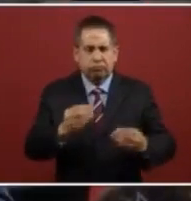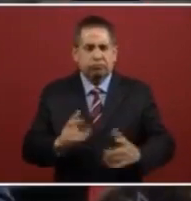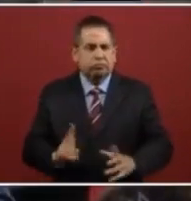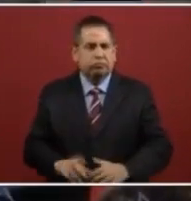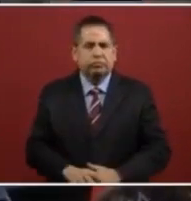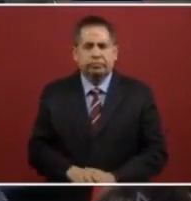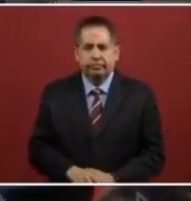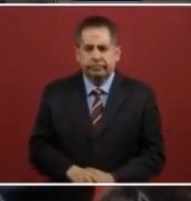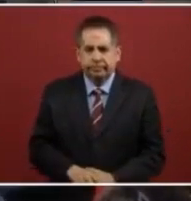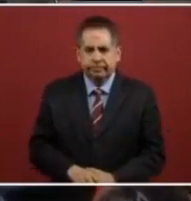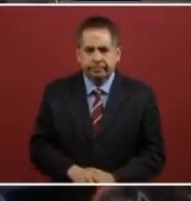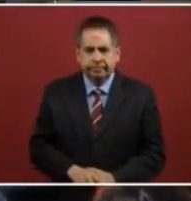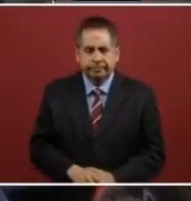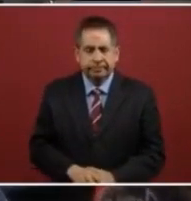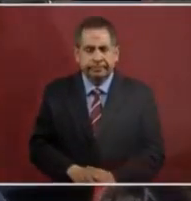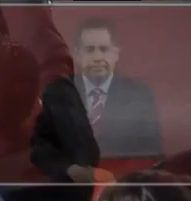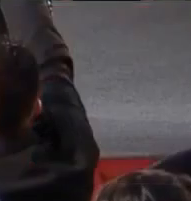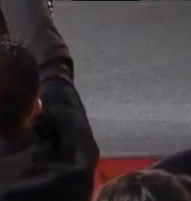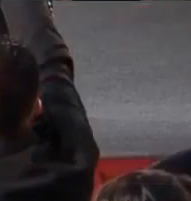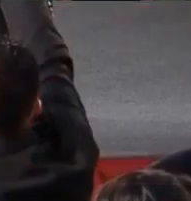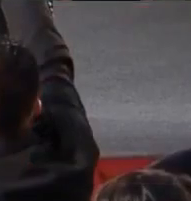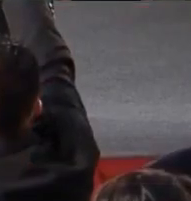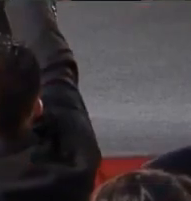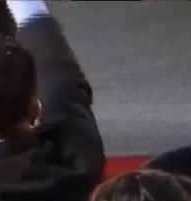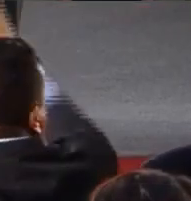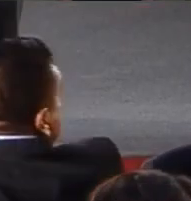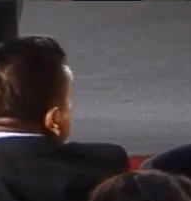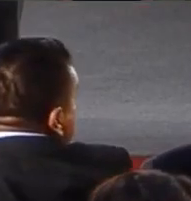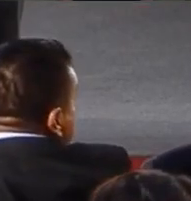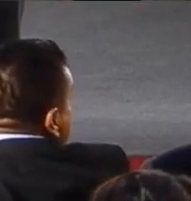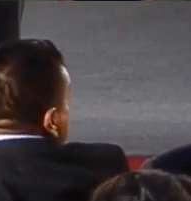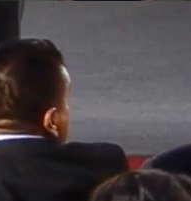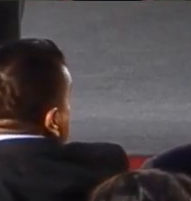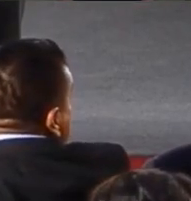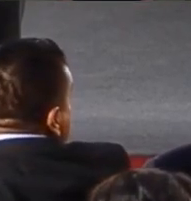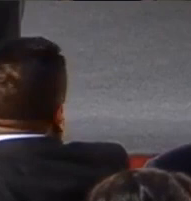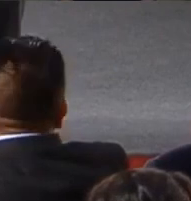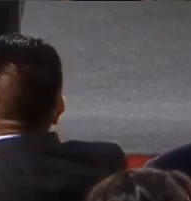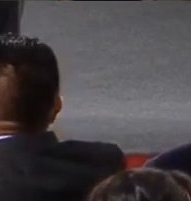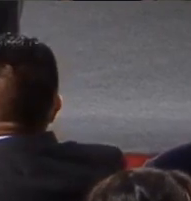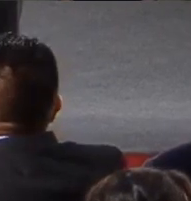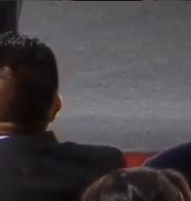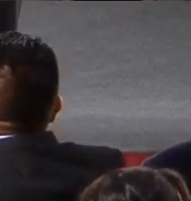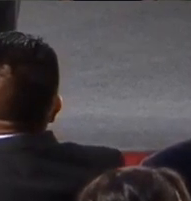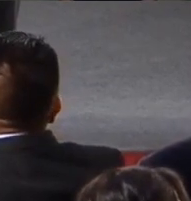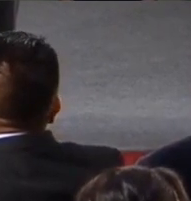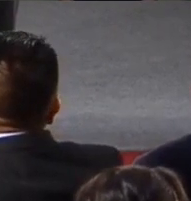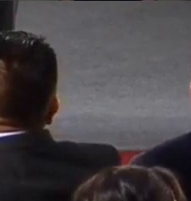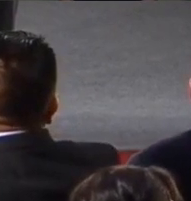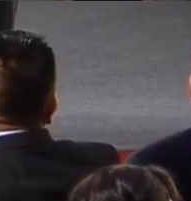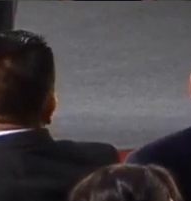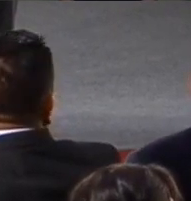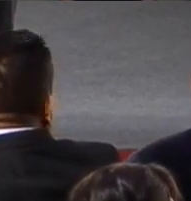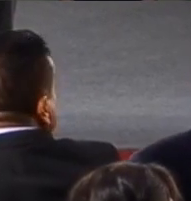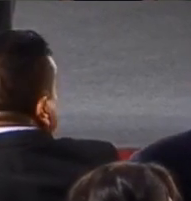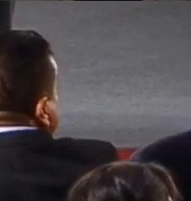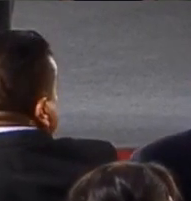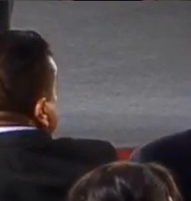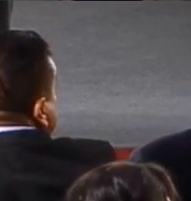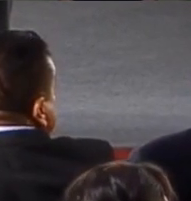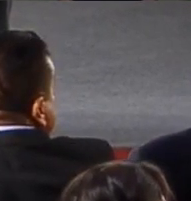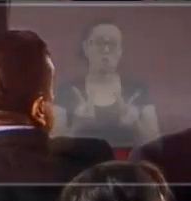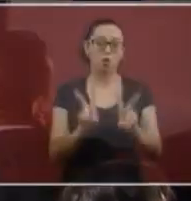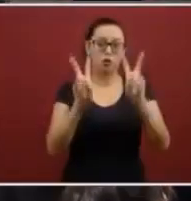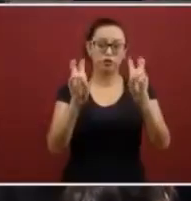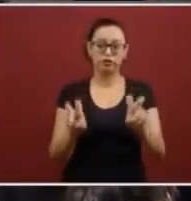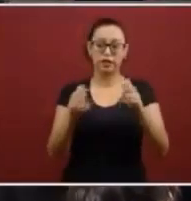nada más Their, brevemente, what do you call it? con el tema de Coahuila, lo que mencionaban también en la zona What is fronteriza, it, like when